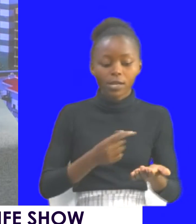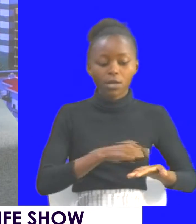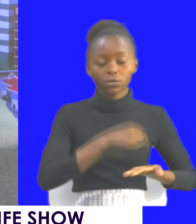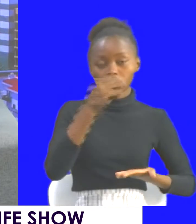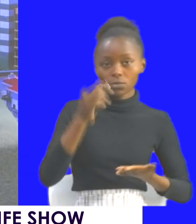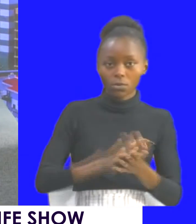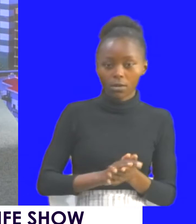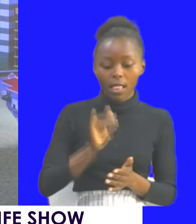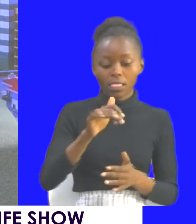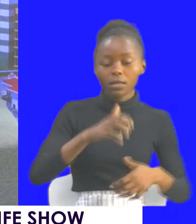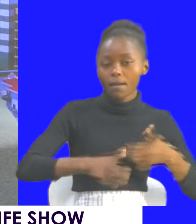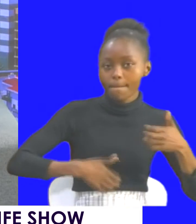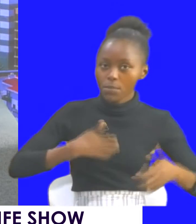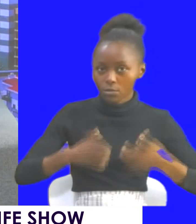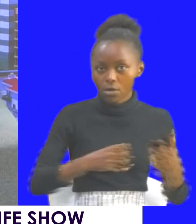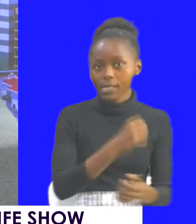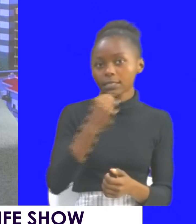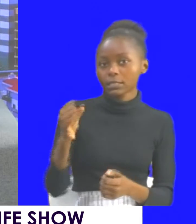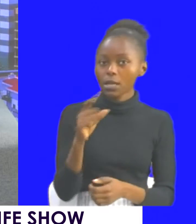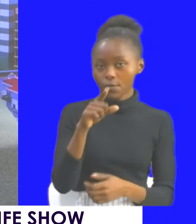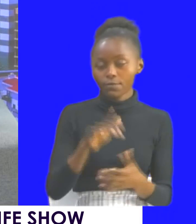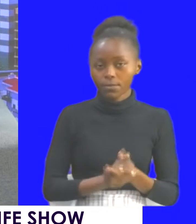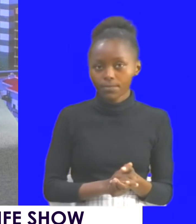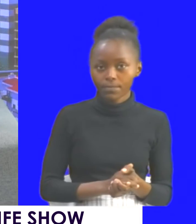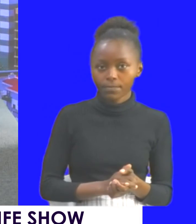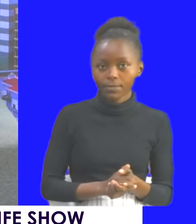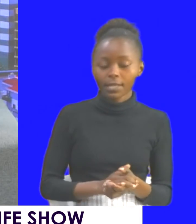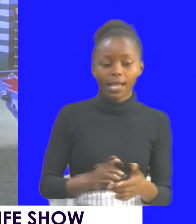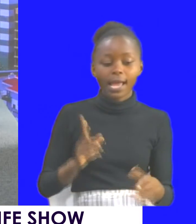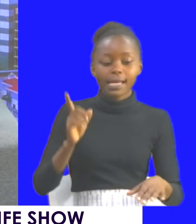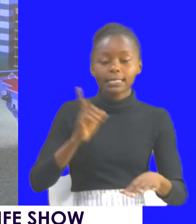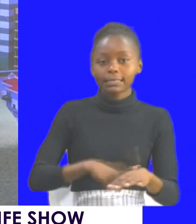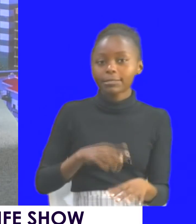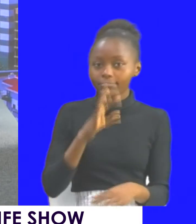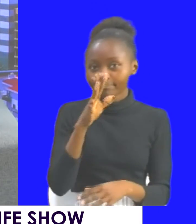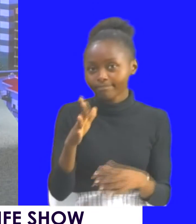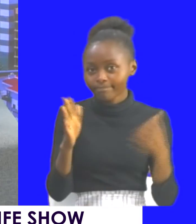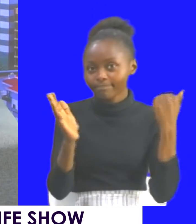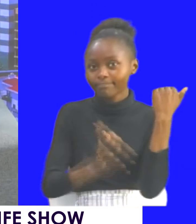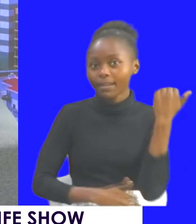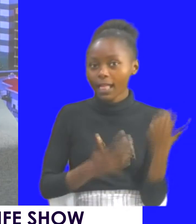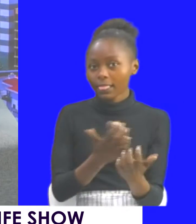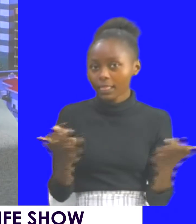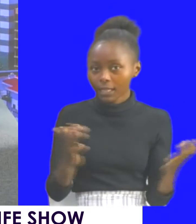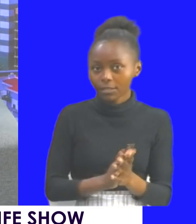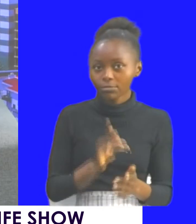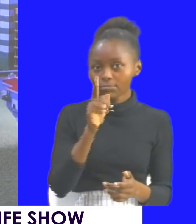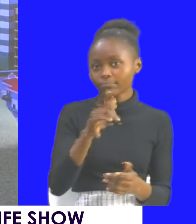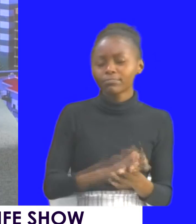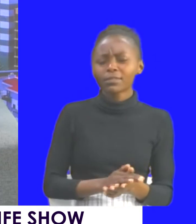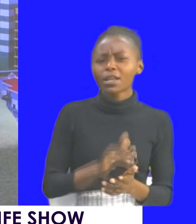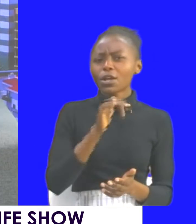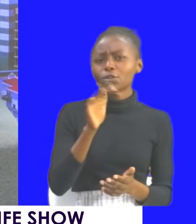the soul. When I speak a bad thing to you, when you feel bad, it is not your body that feels